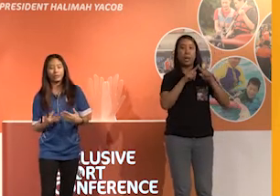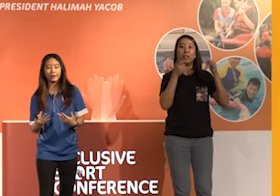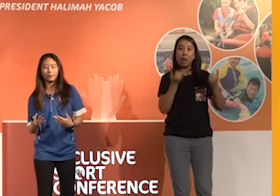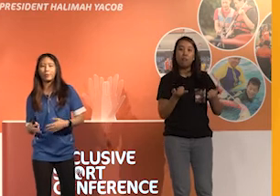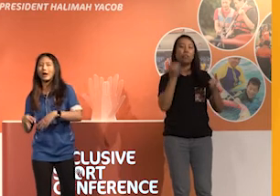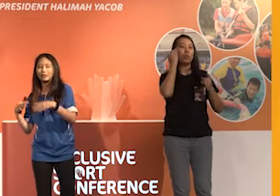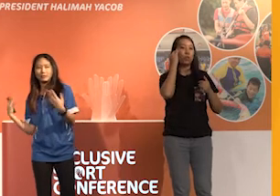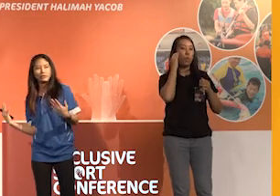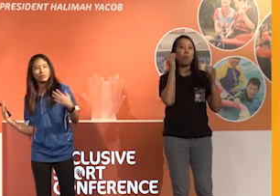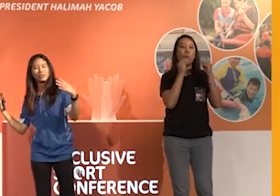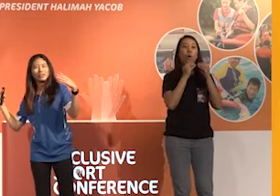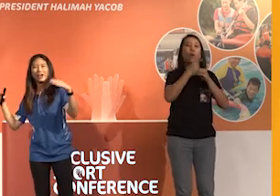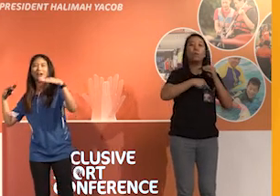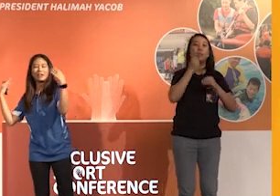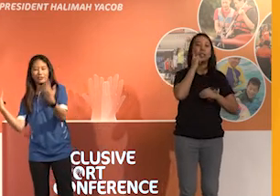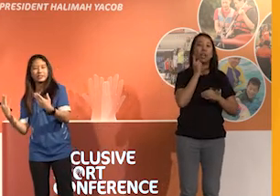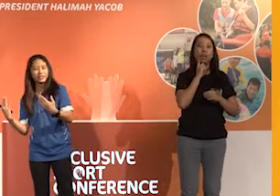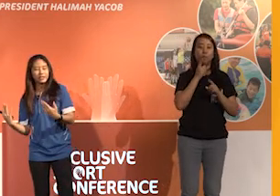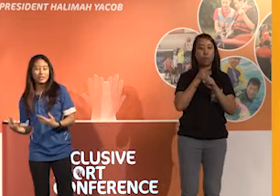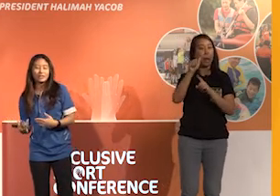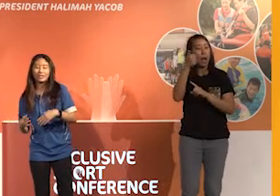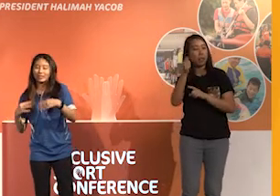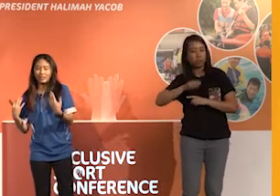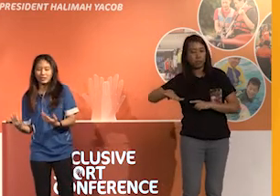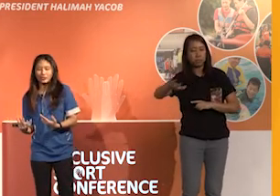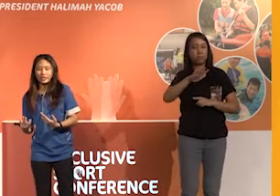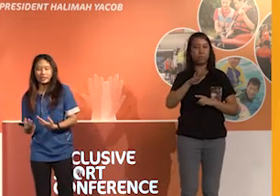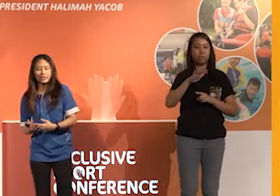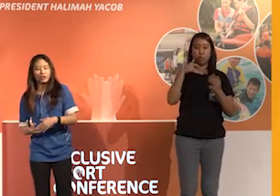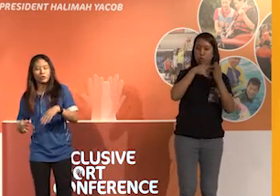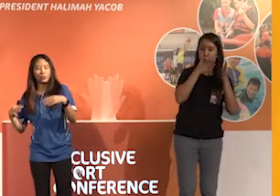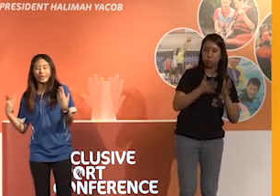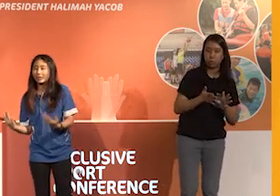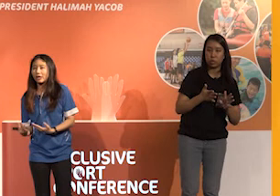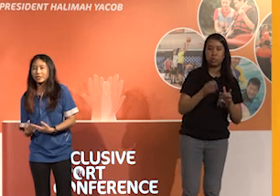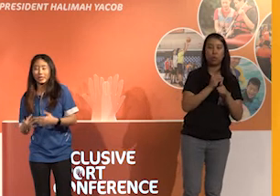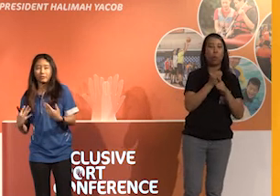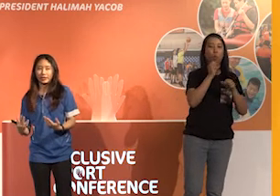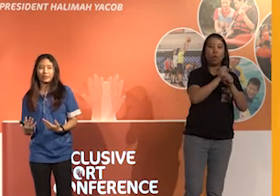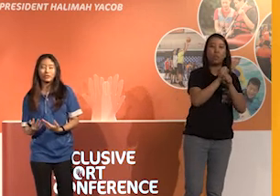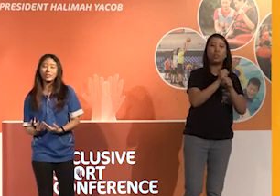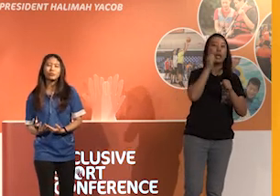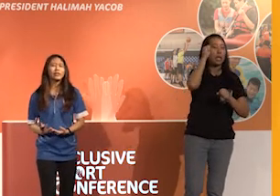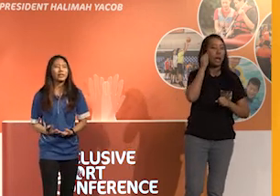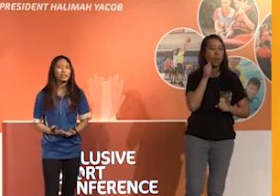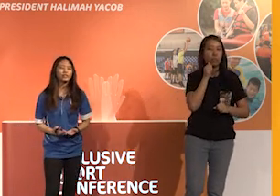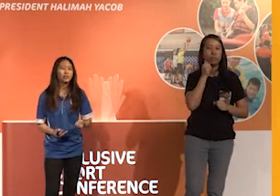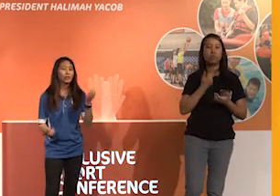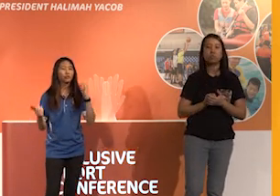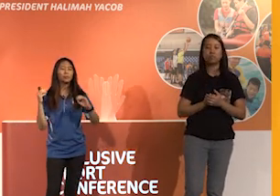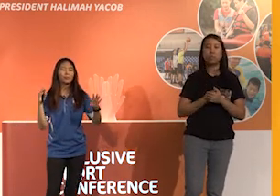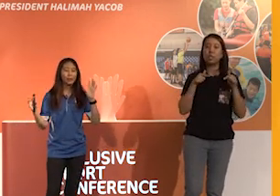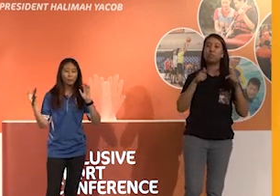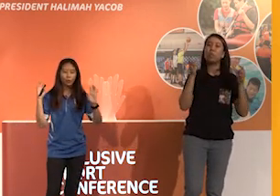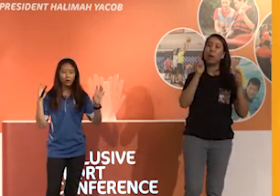about the deaf from other areas, like students or working adults, that kind of thing. So that's when I actually